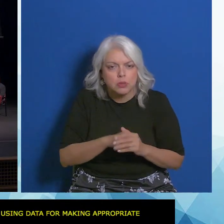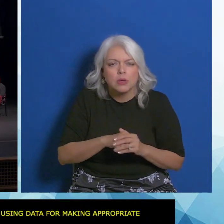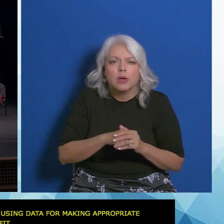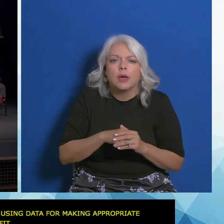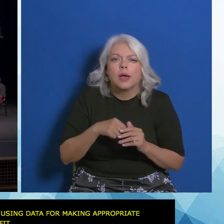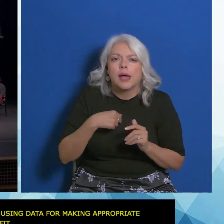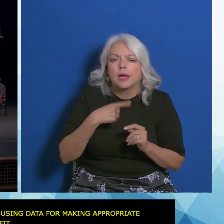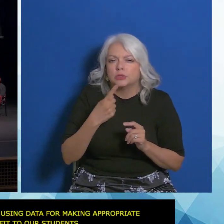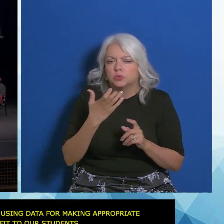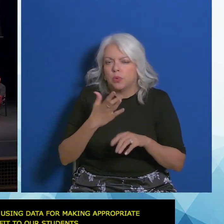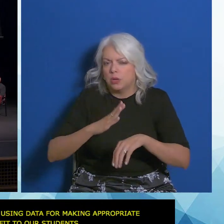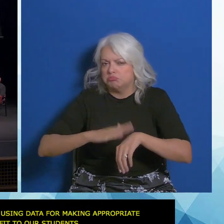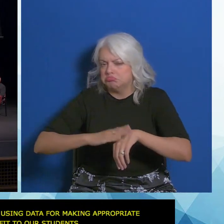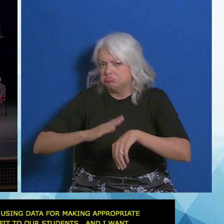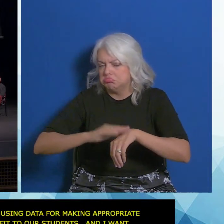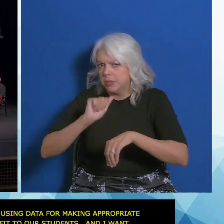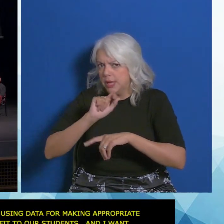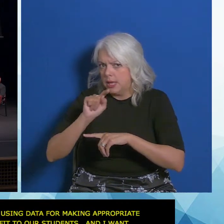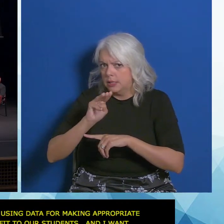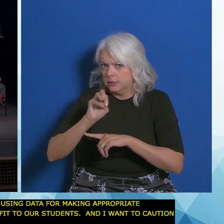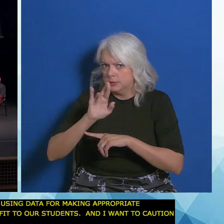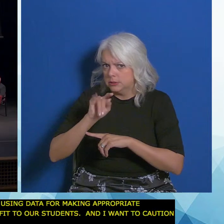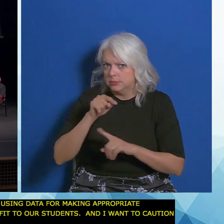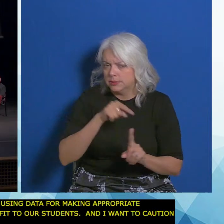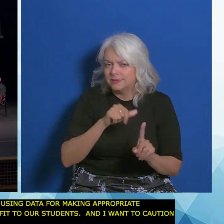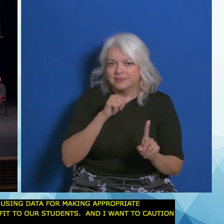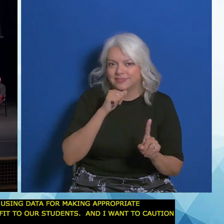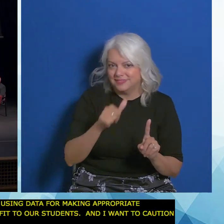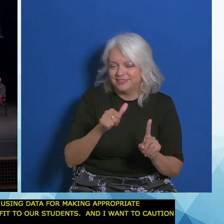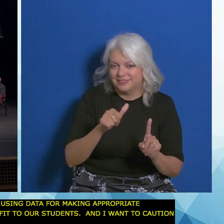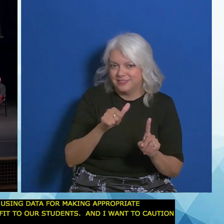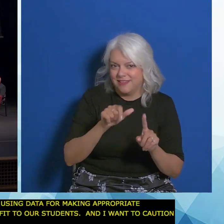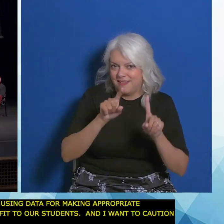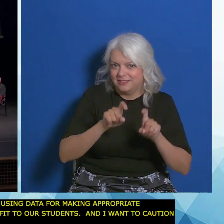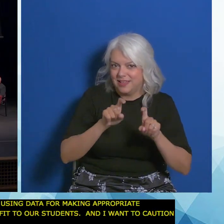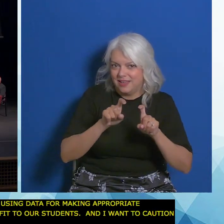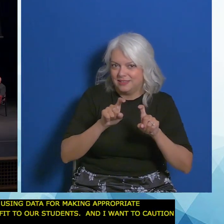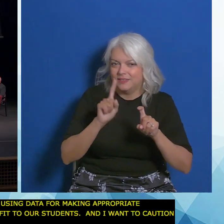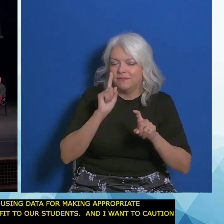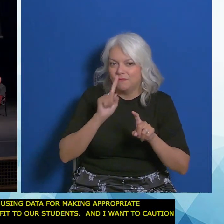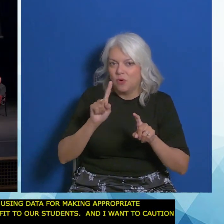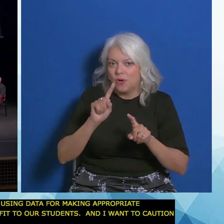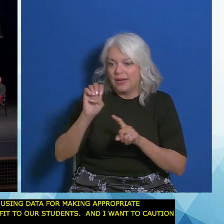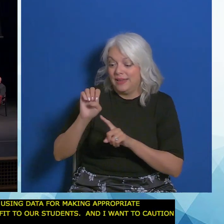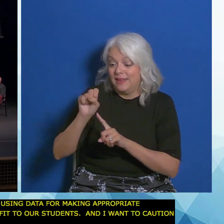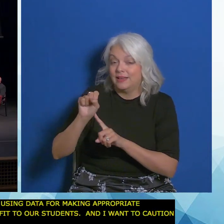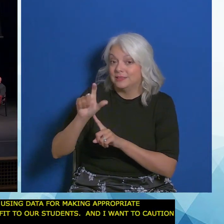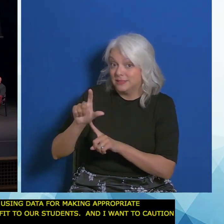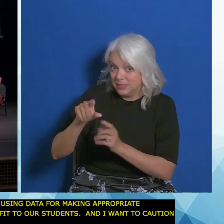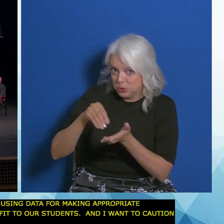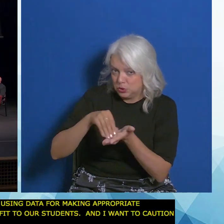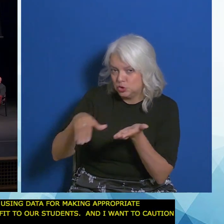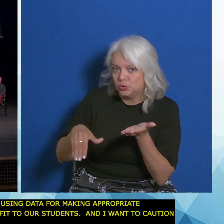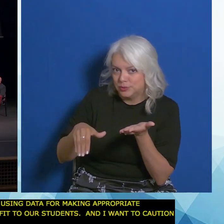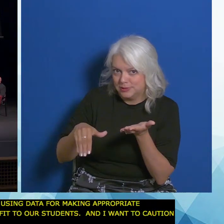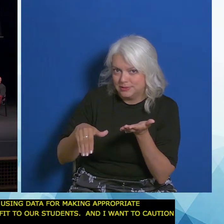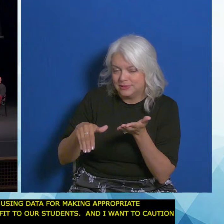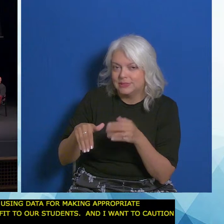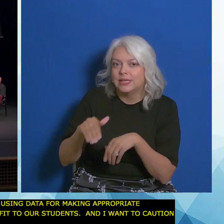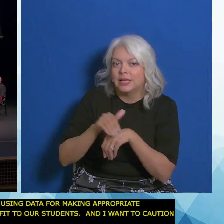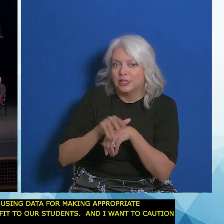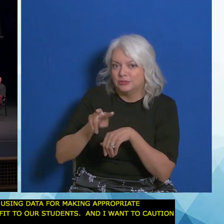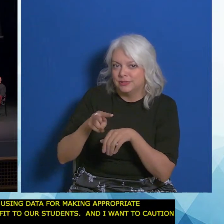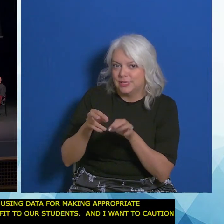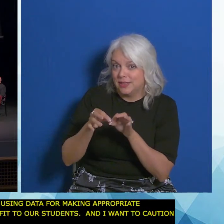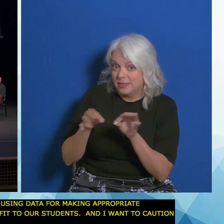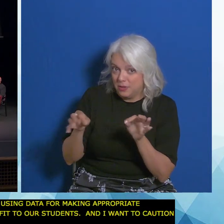just want to caution regarding the AZ merit. It is not normed for ESL students, and